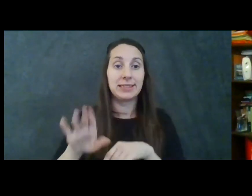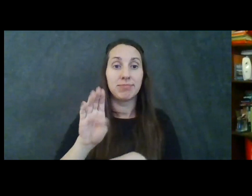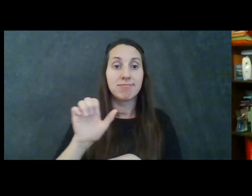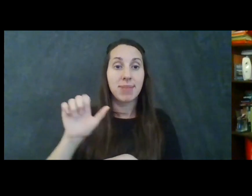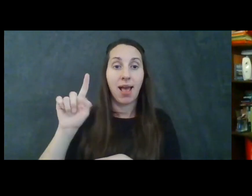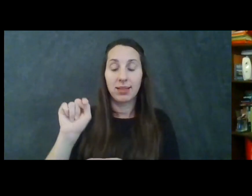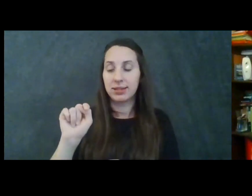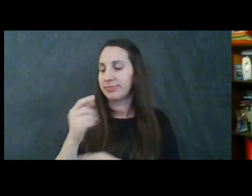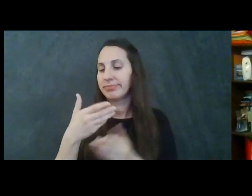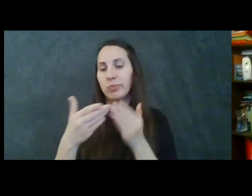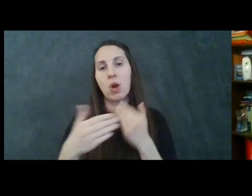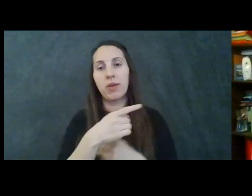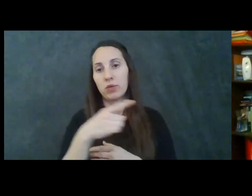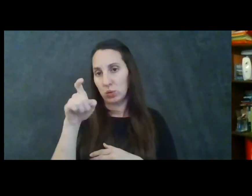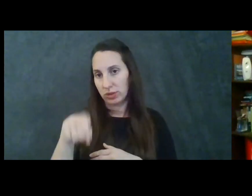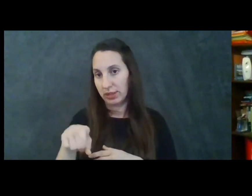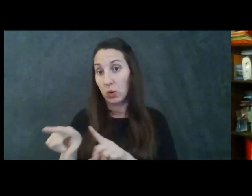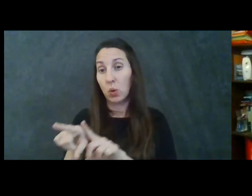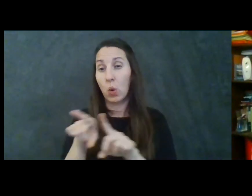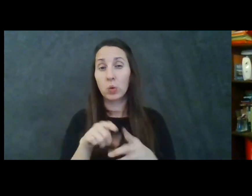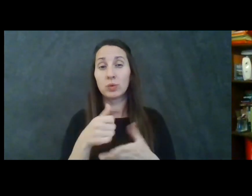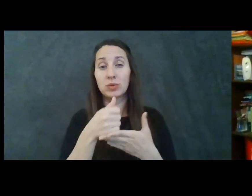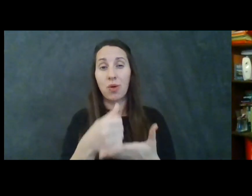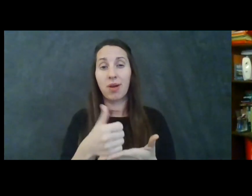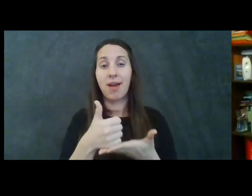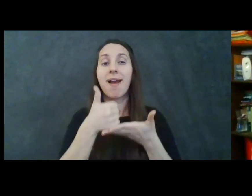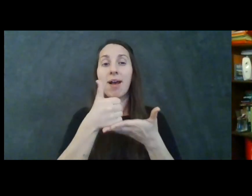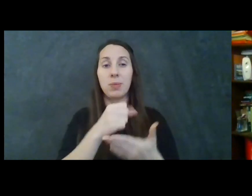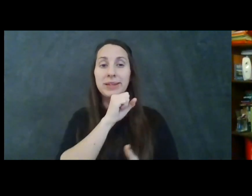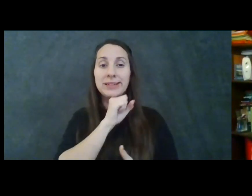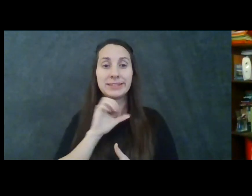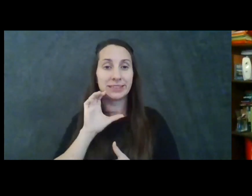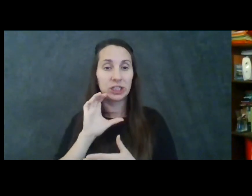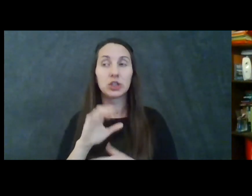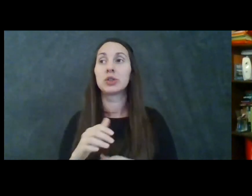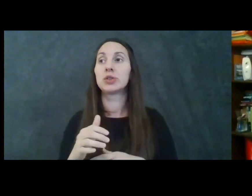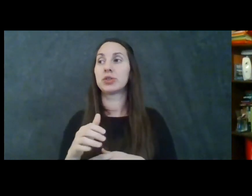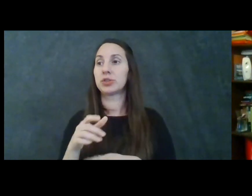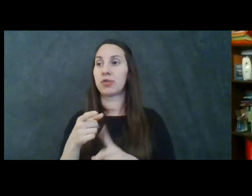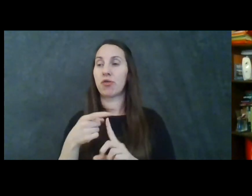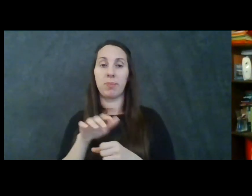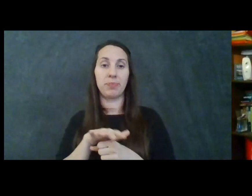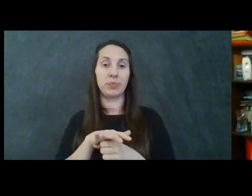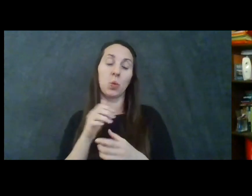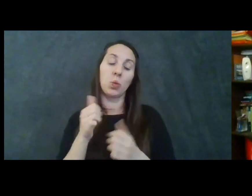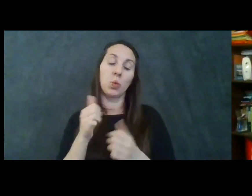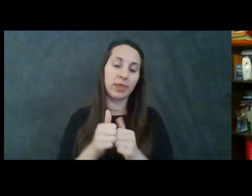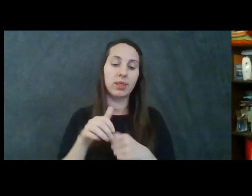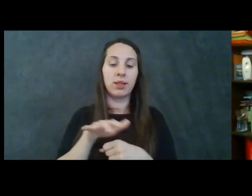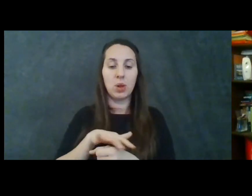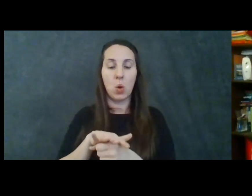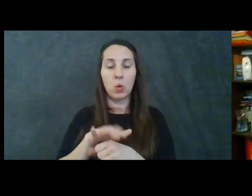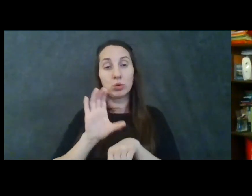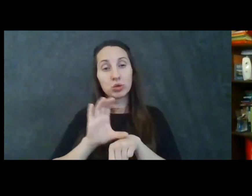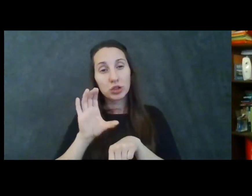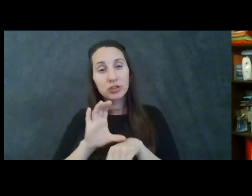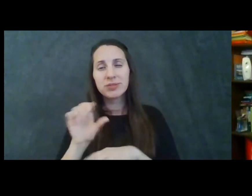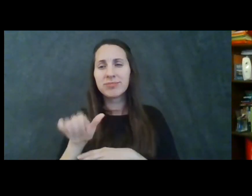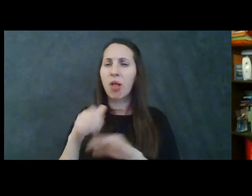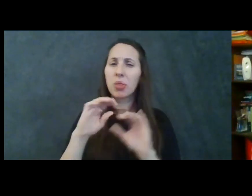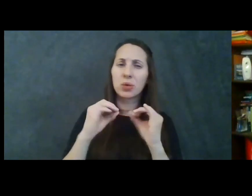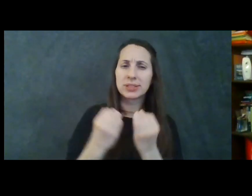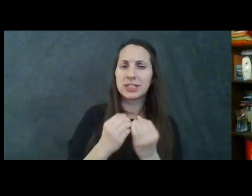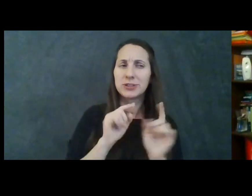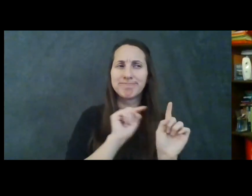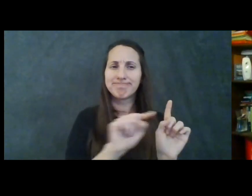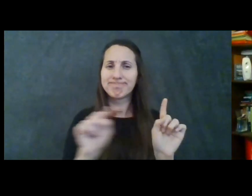also helping seniors in this regard with local churches and other social service organizations. So we're really putting